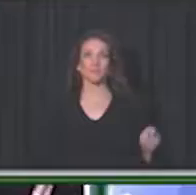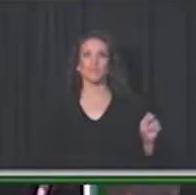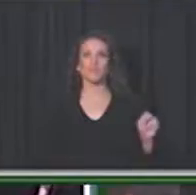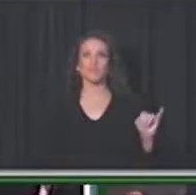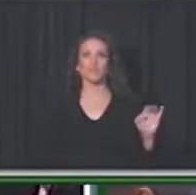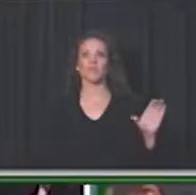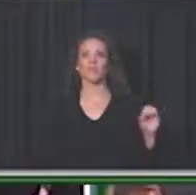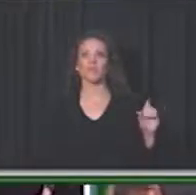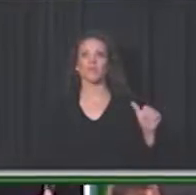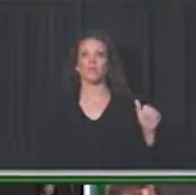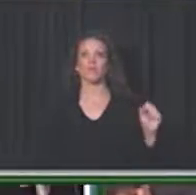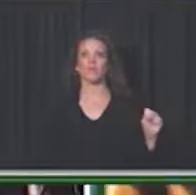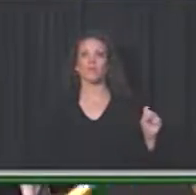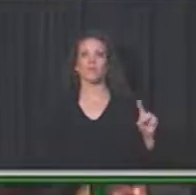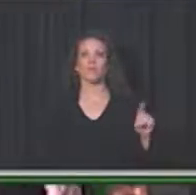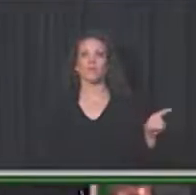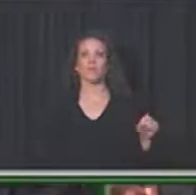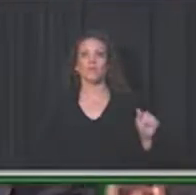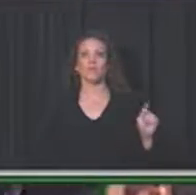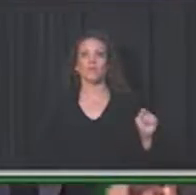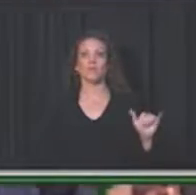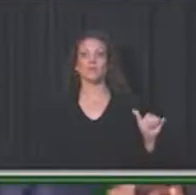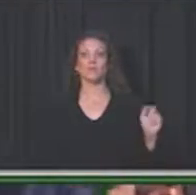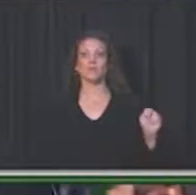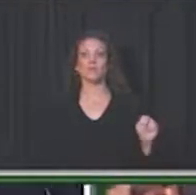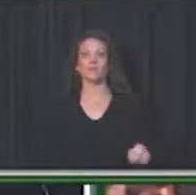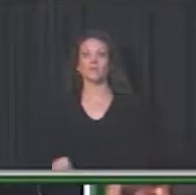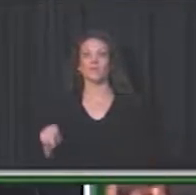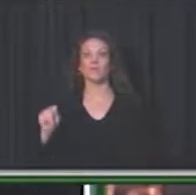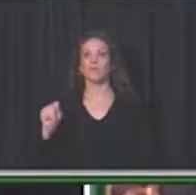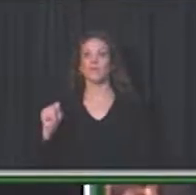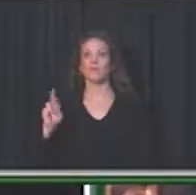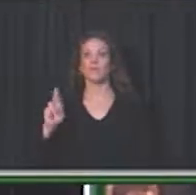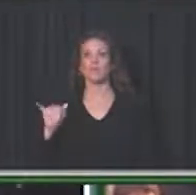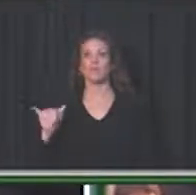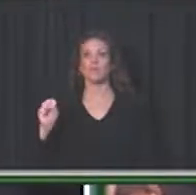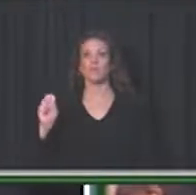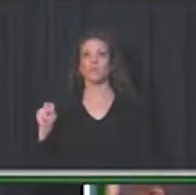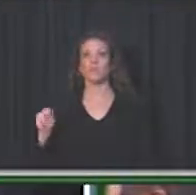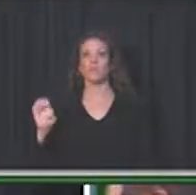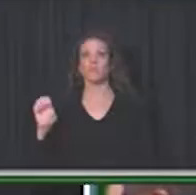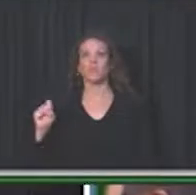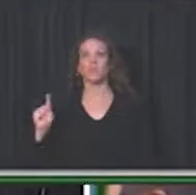Nicholas Zepayan. Tryson Estes.